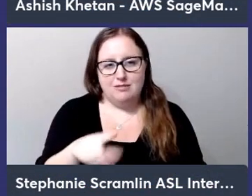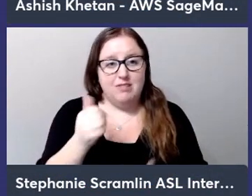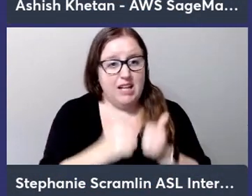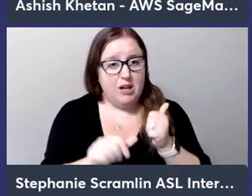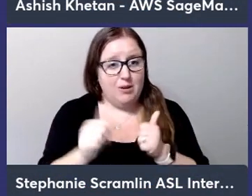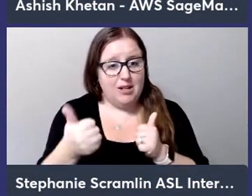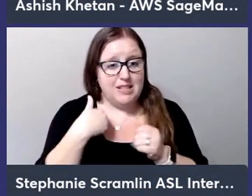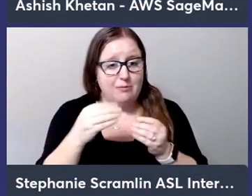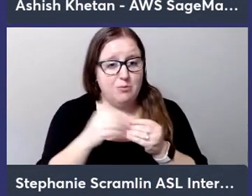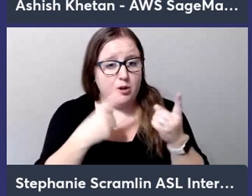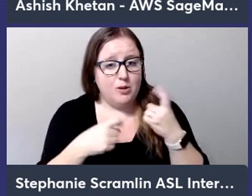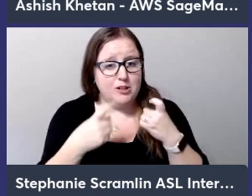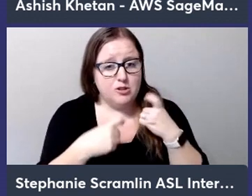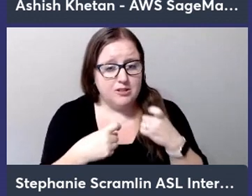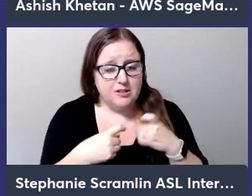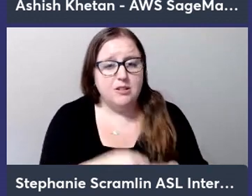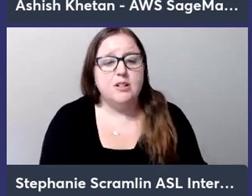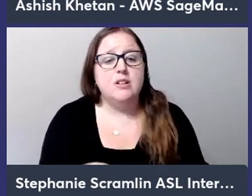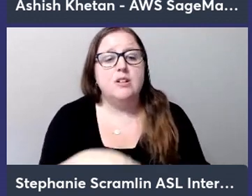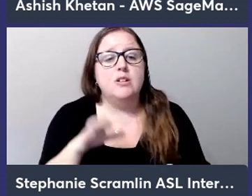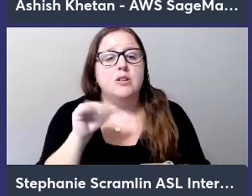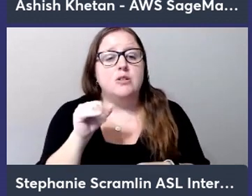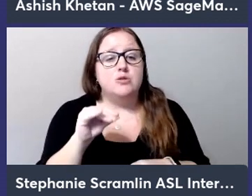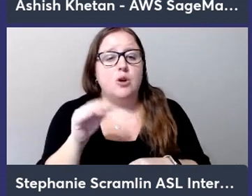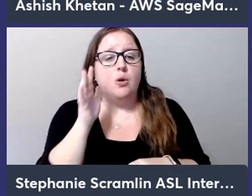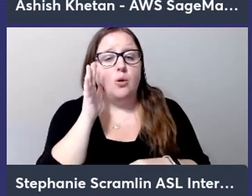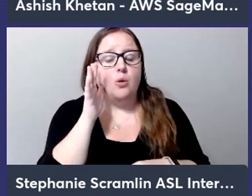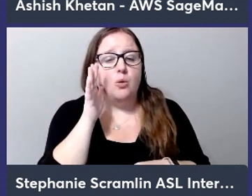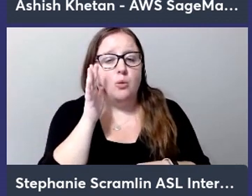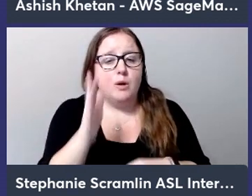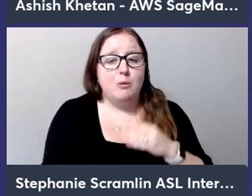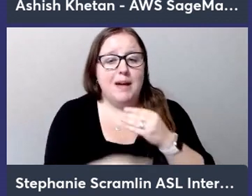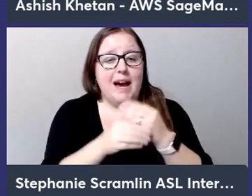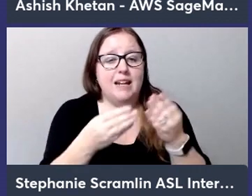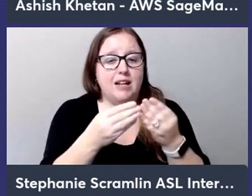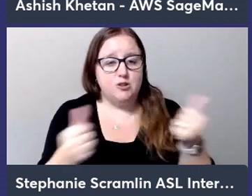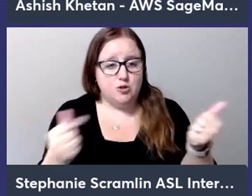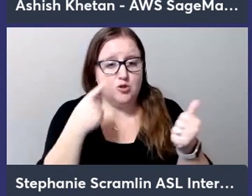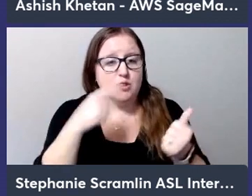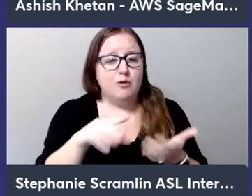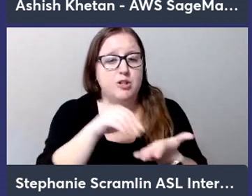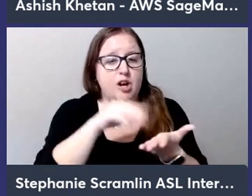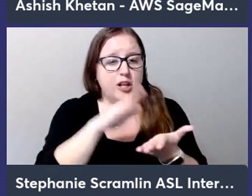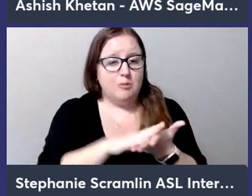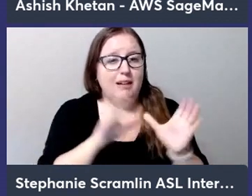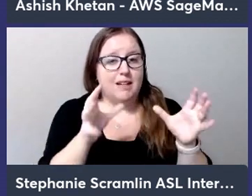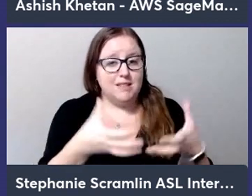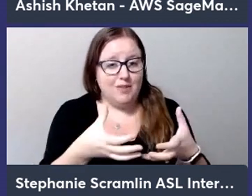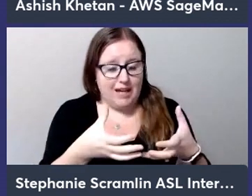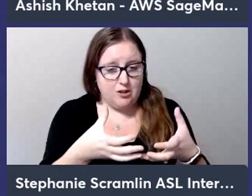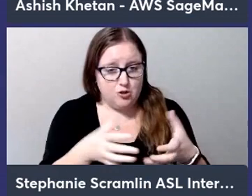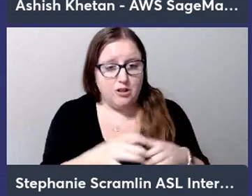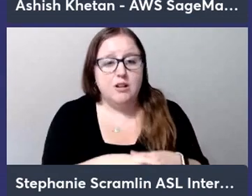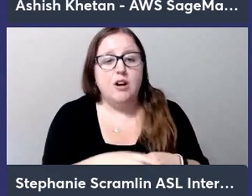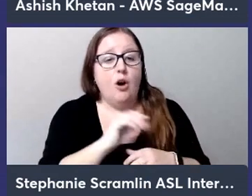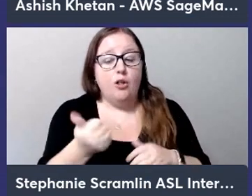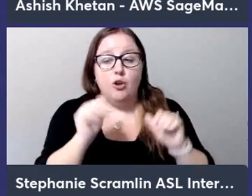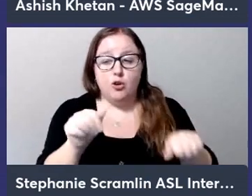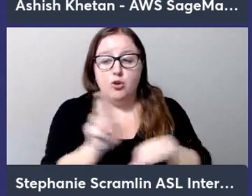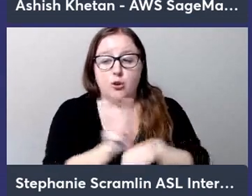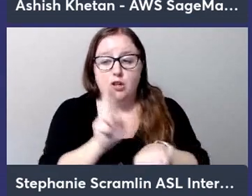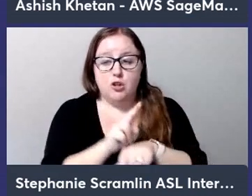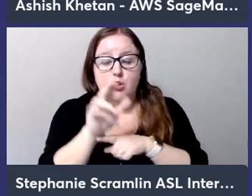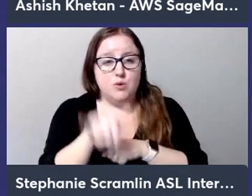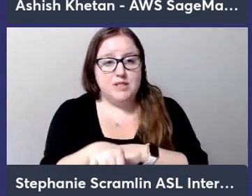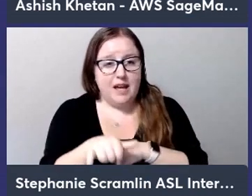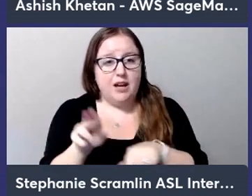If anyone else has more questions, please. It is going to come soon. We will be adding a solution for document classification. Awesome. Otherwise, you can use it using